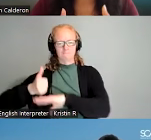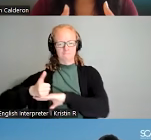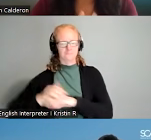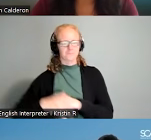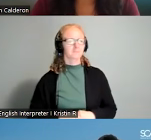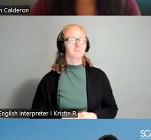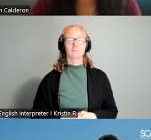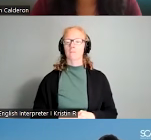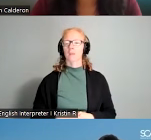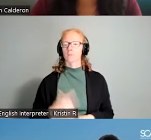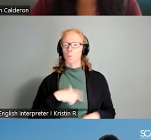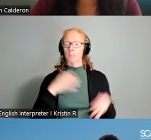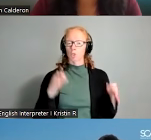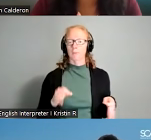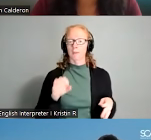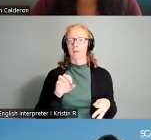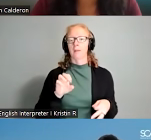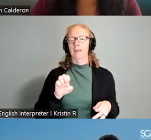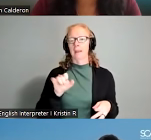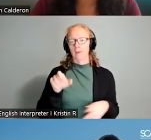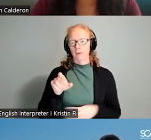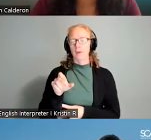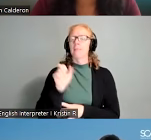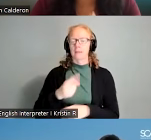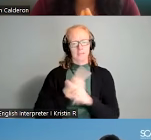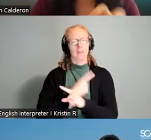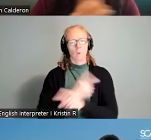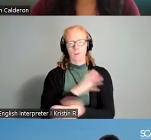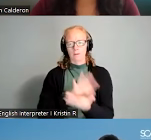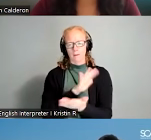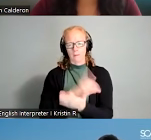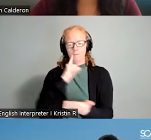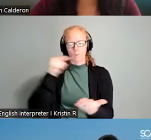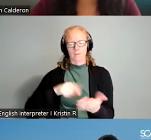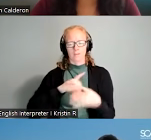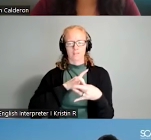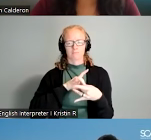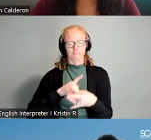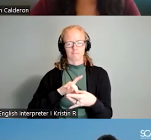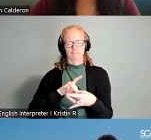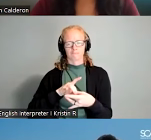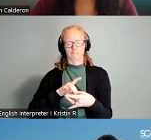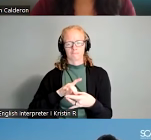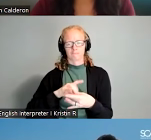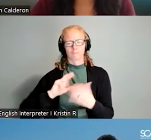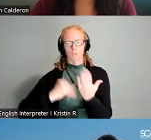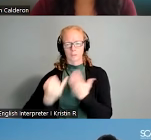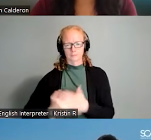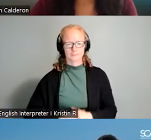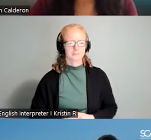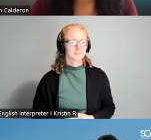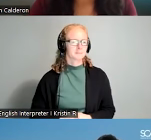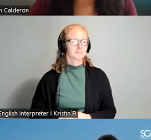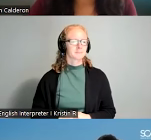we determined that an EIR is the appropriate CEQA document for Connect SoCal 2024.